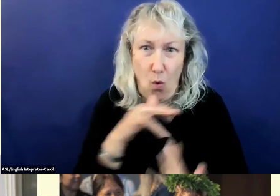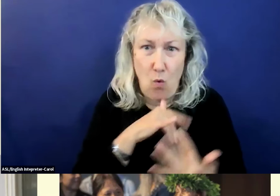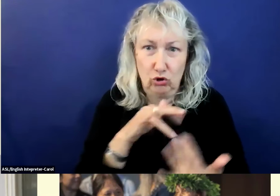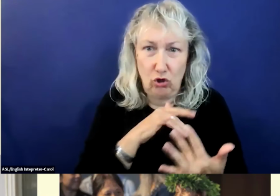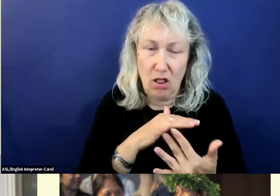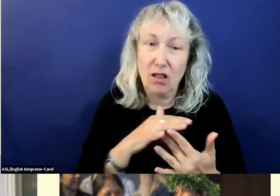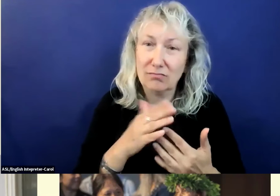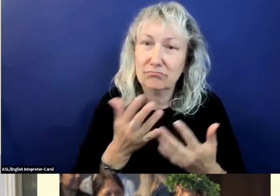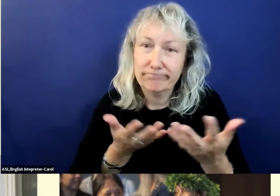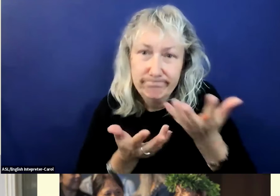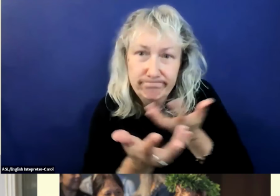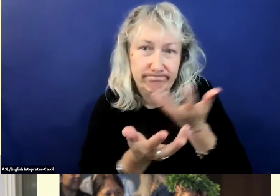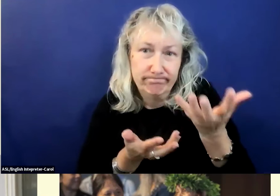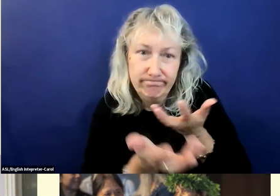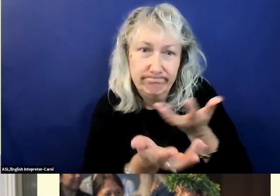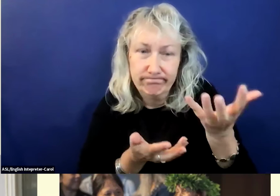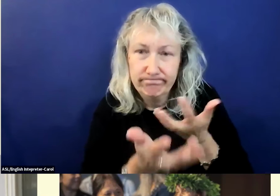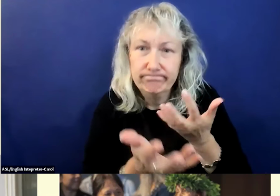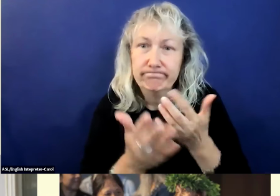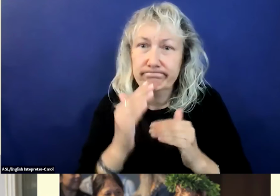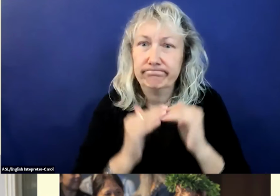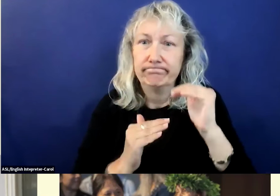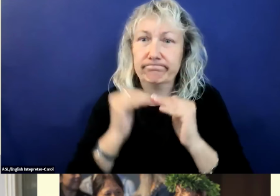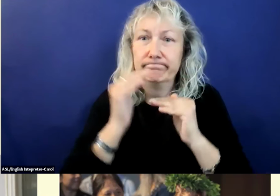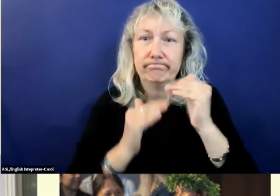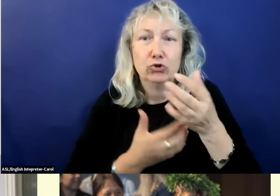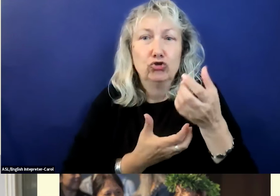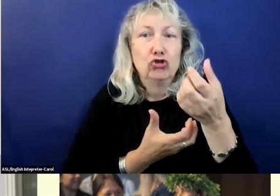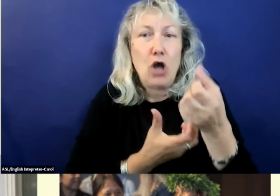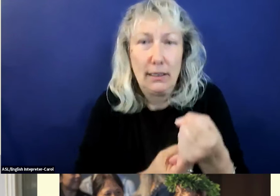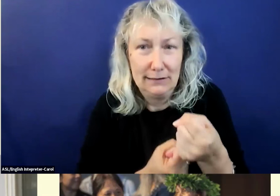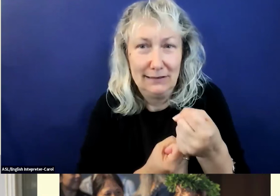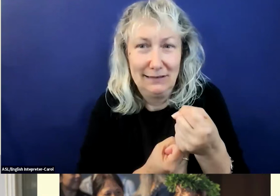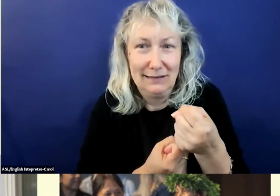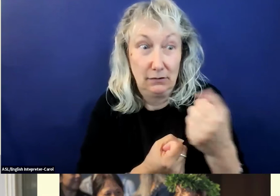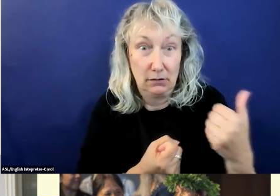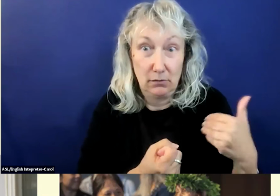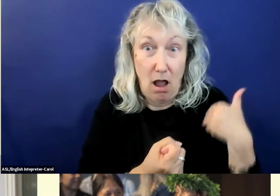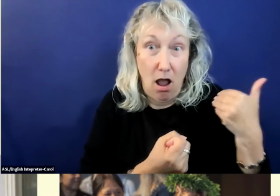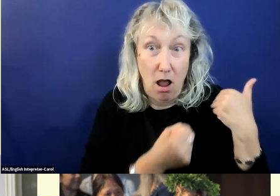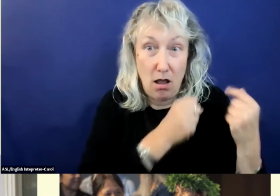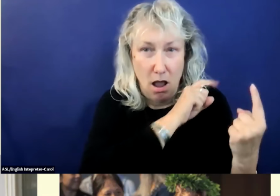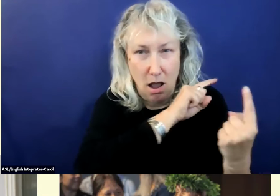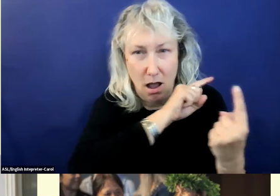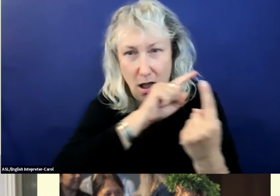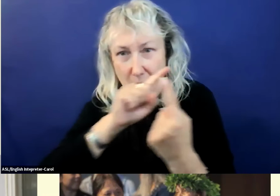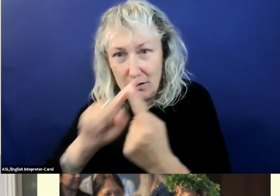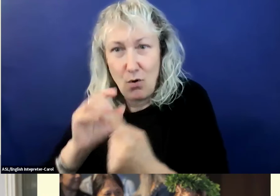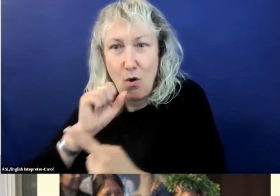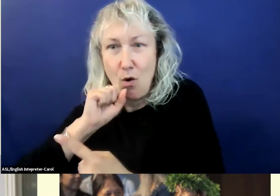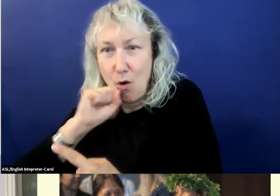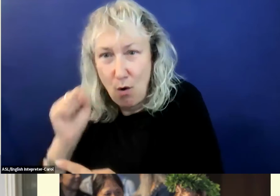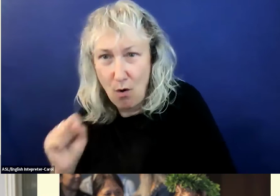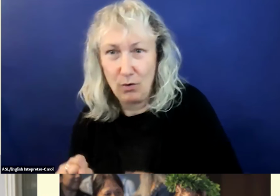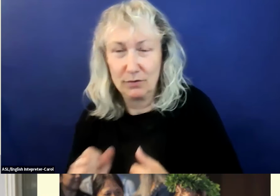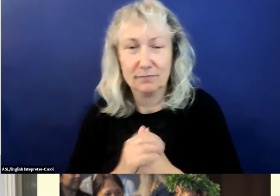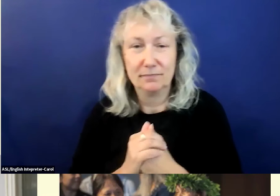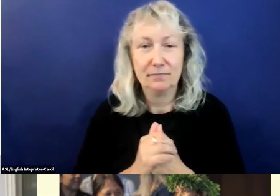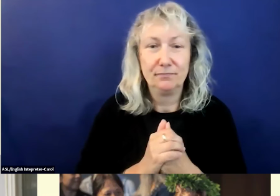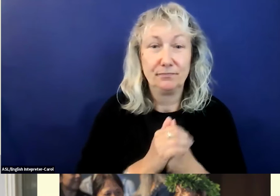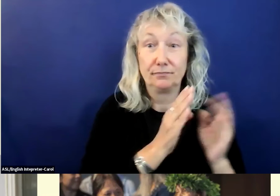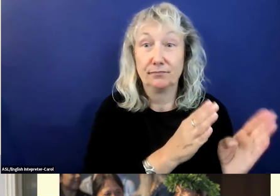build trust with one another, starting with our youth all the way through to our older adult. With our